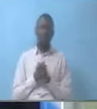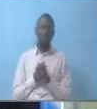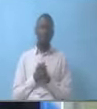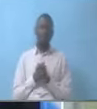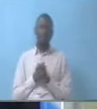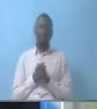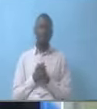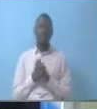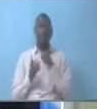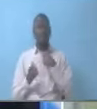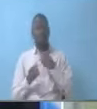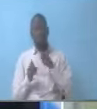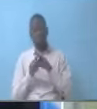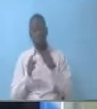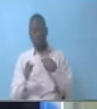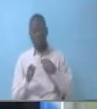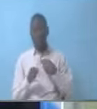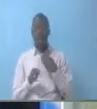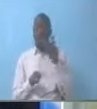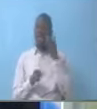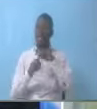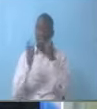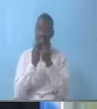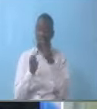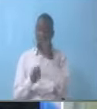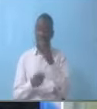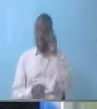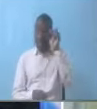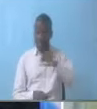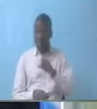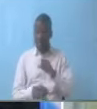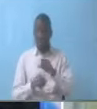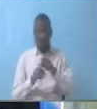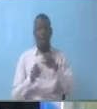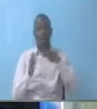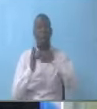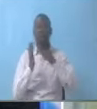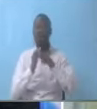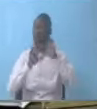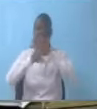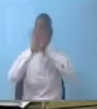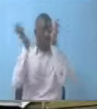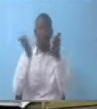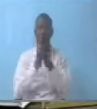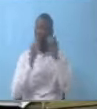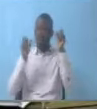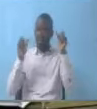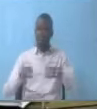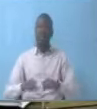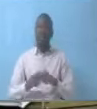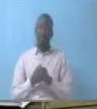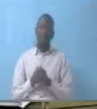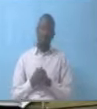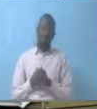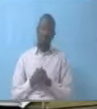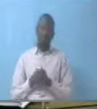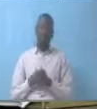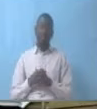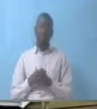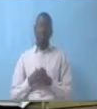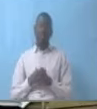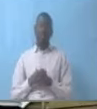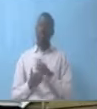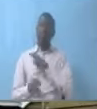But I'm saying the champion of human rights can be guilty of that. That's right. As vast as the United States. Indeed. I think indeed. I'm